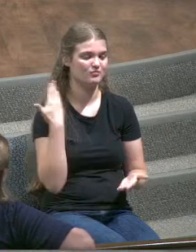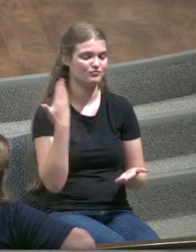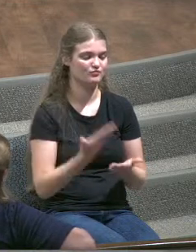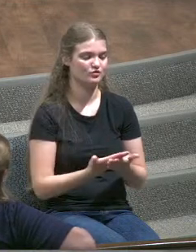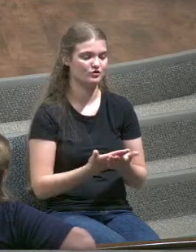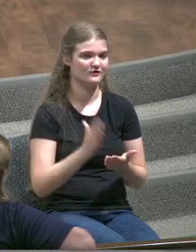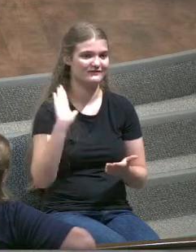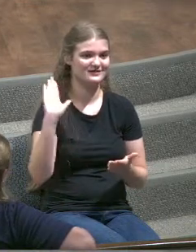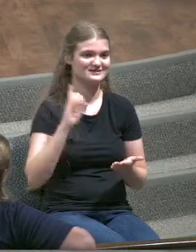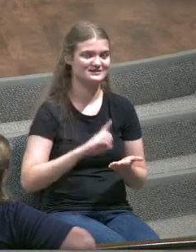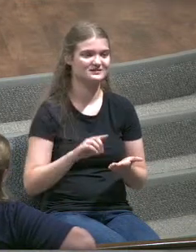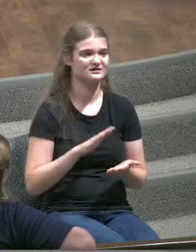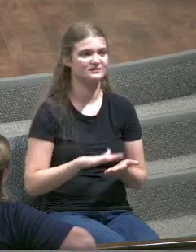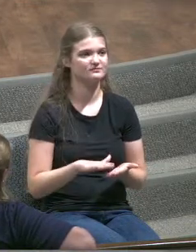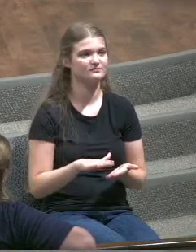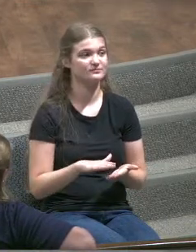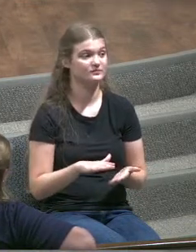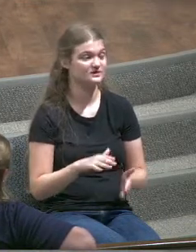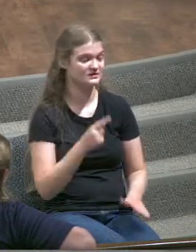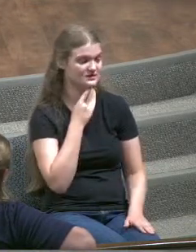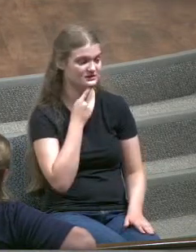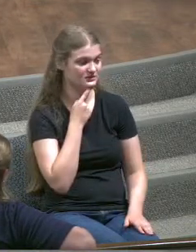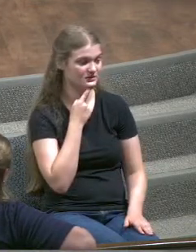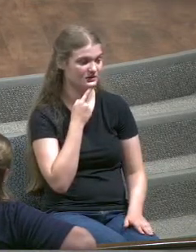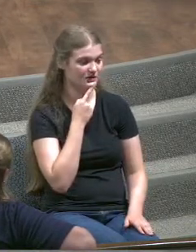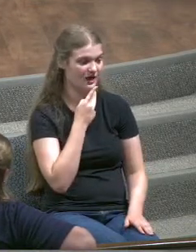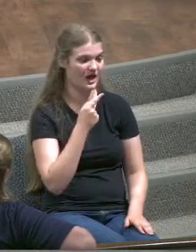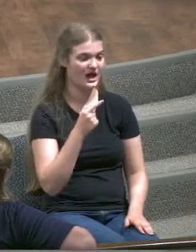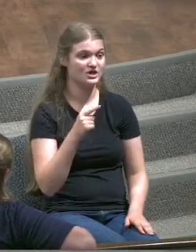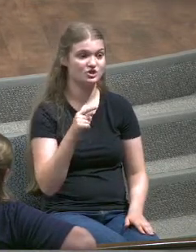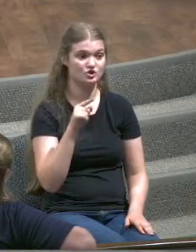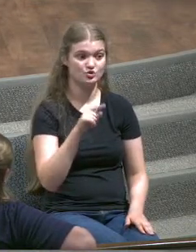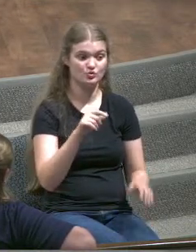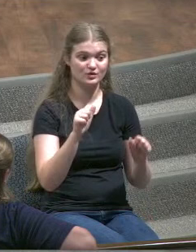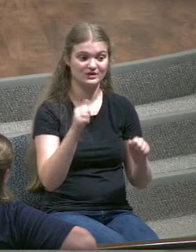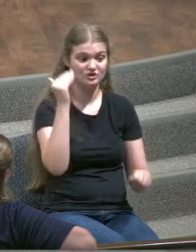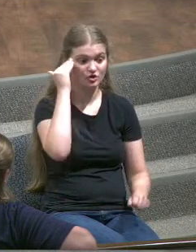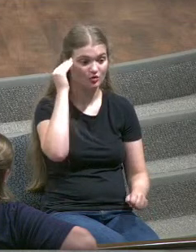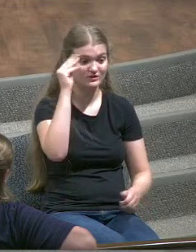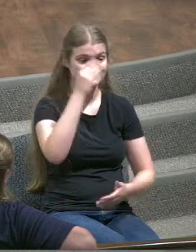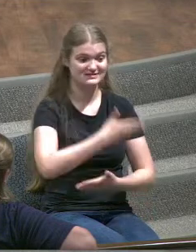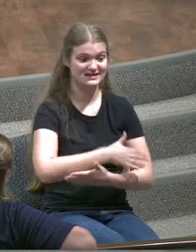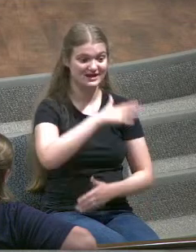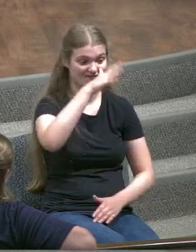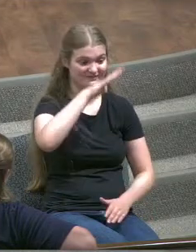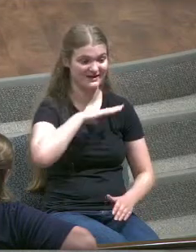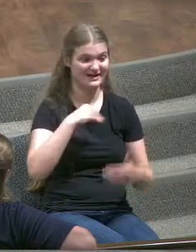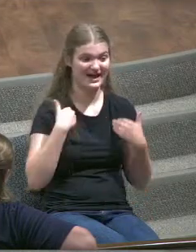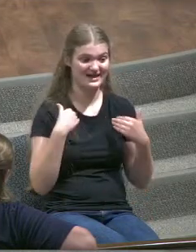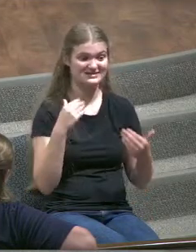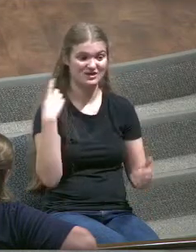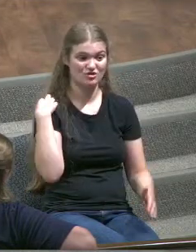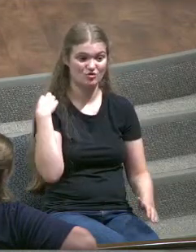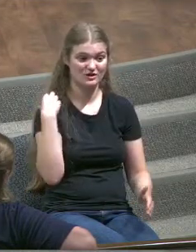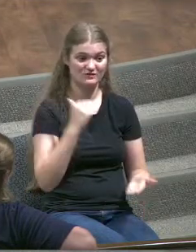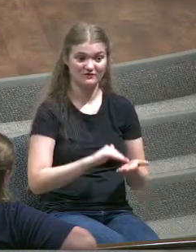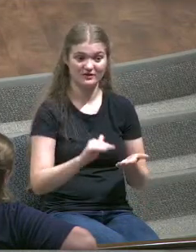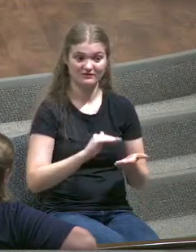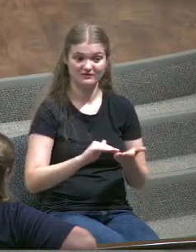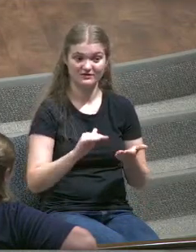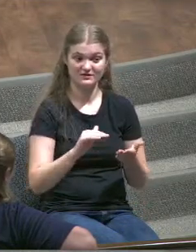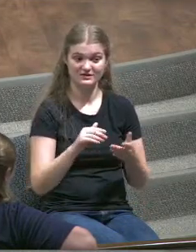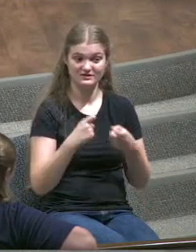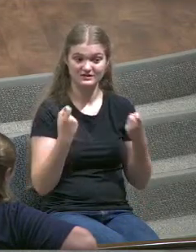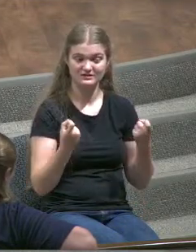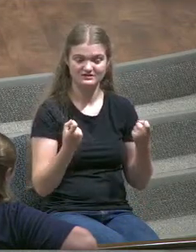what he's about to do. So he says, so that you may know that the Son of Man has authority on earth to forgive sins. And